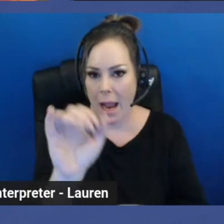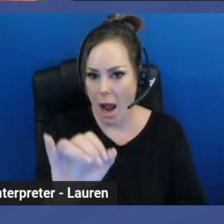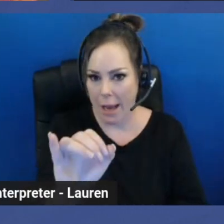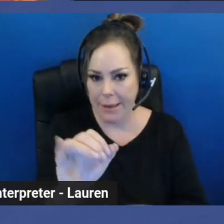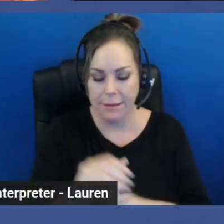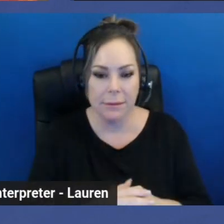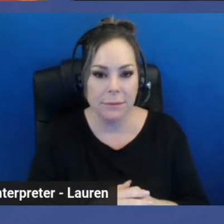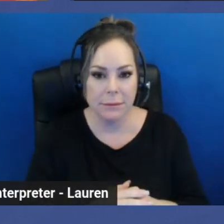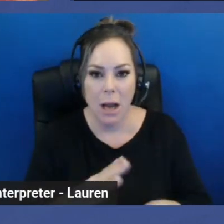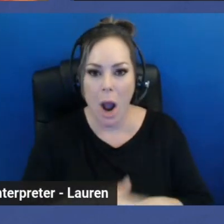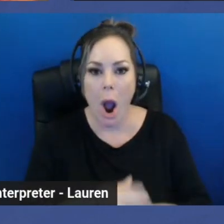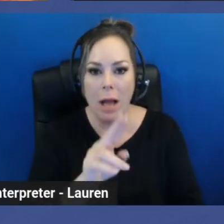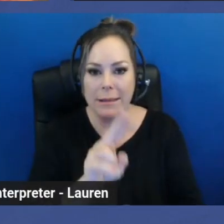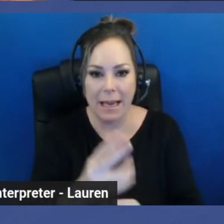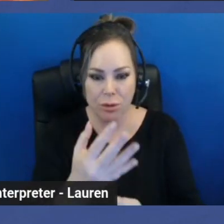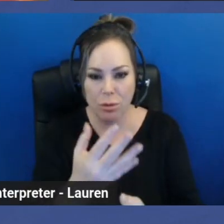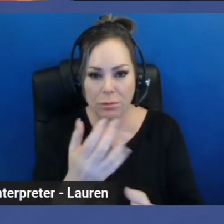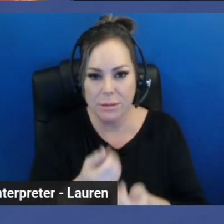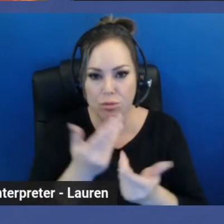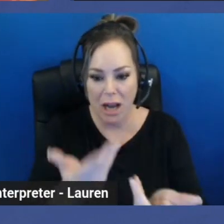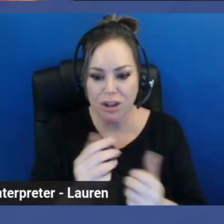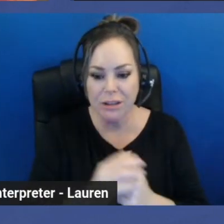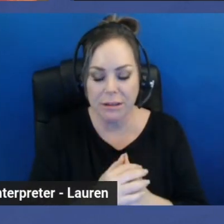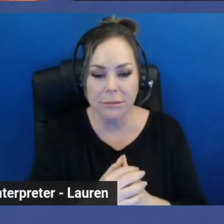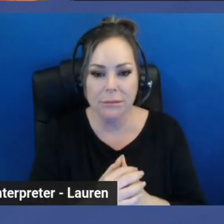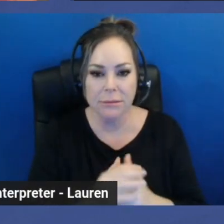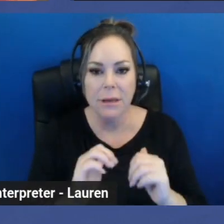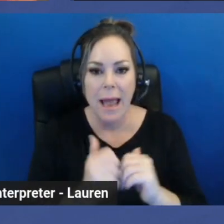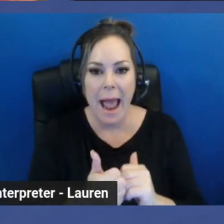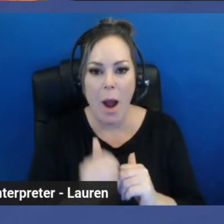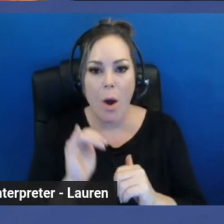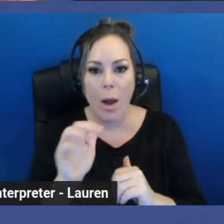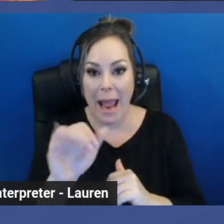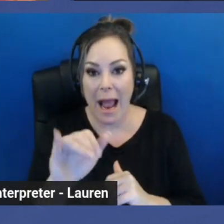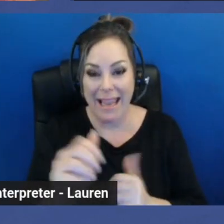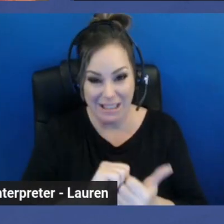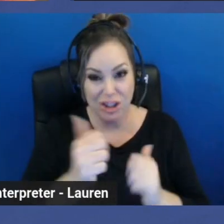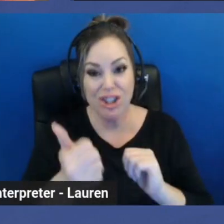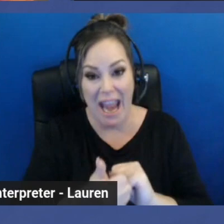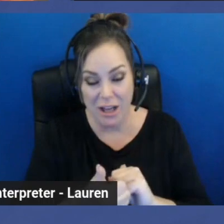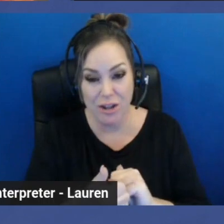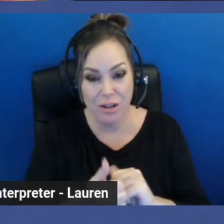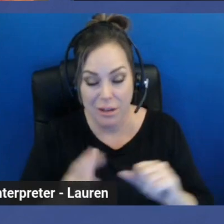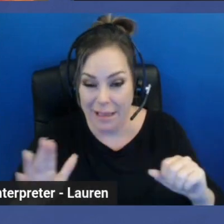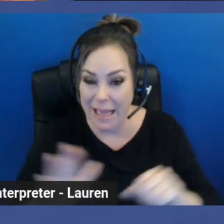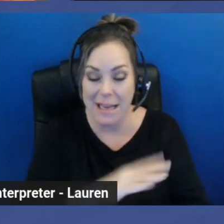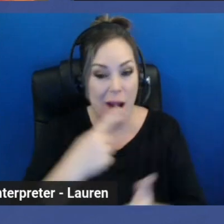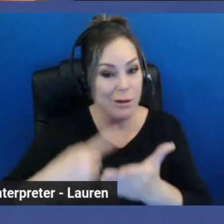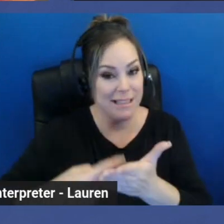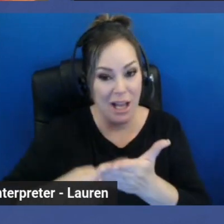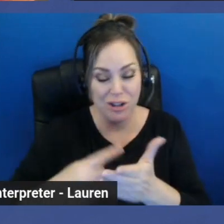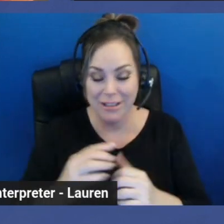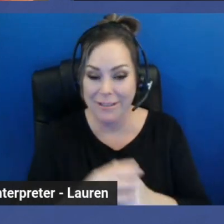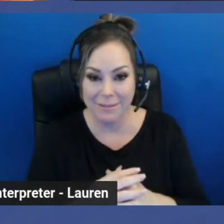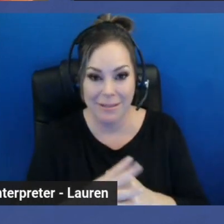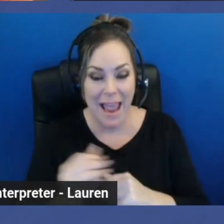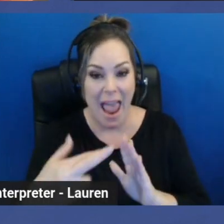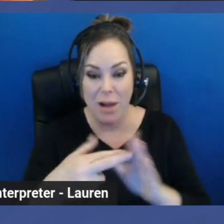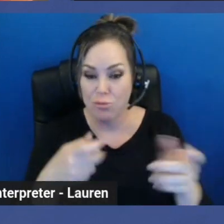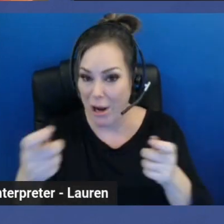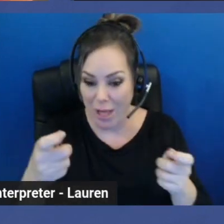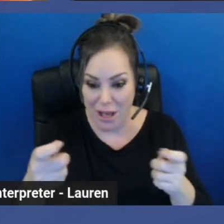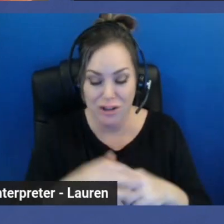on sexual expression and how it could likely change the the entire discussion and regulations